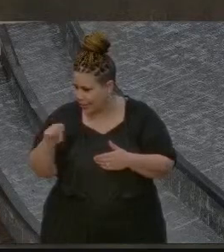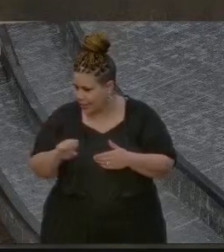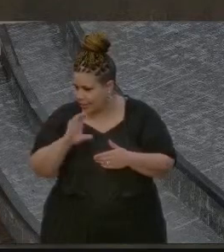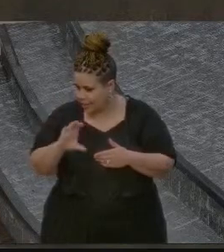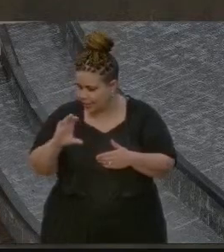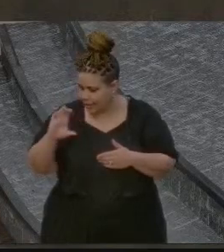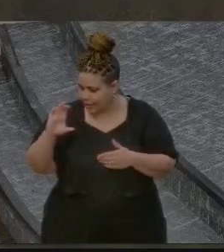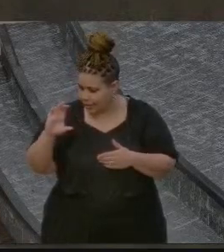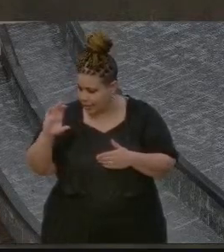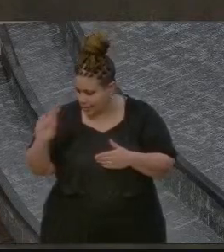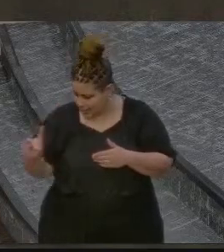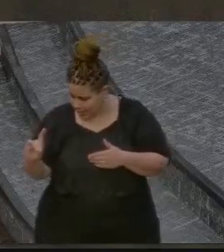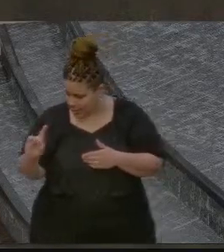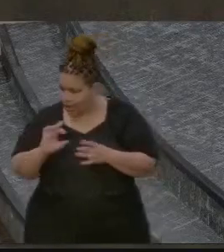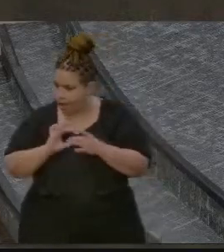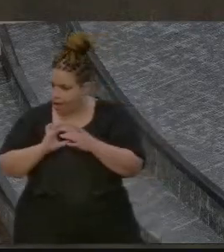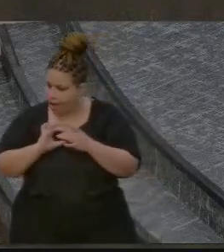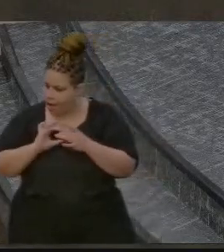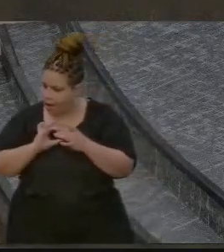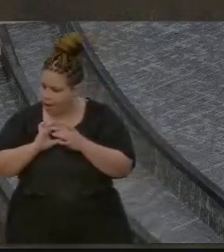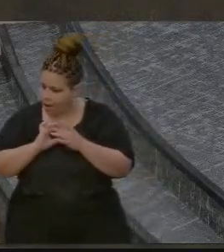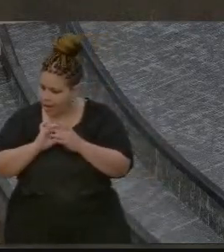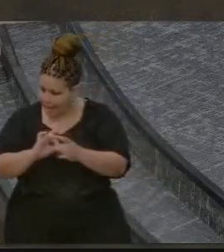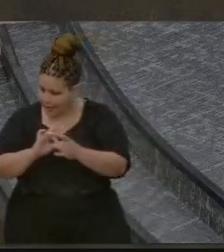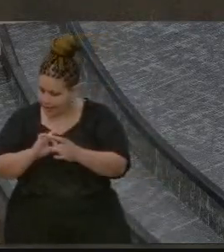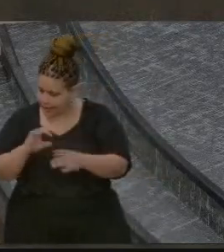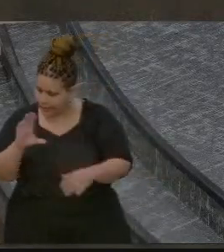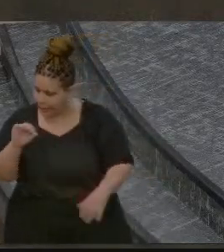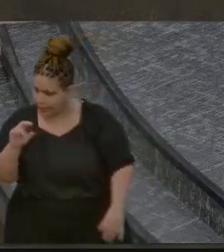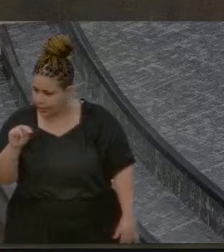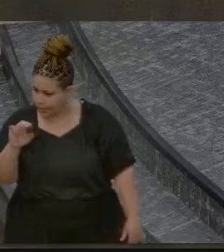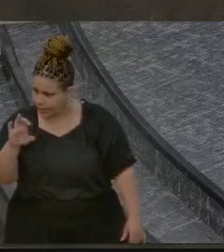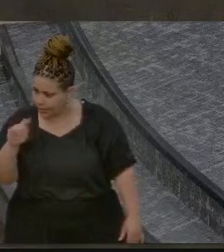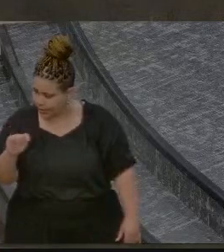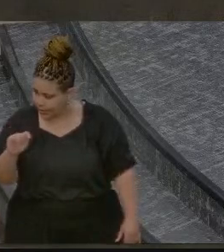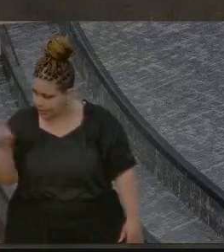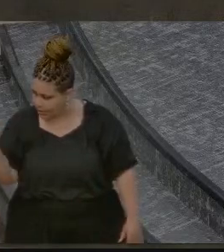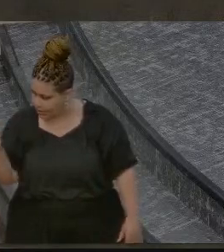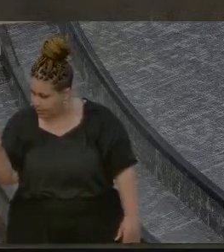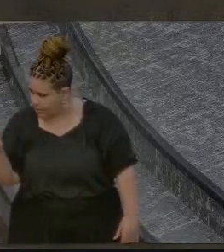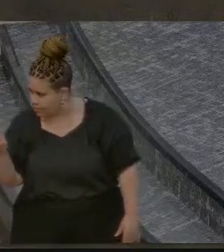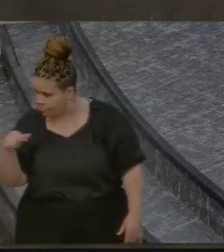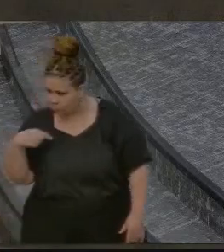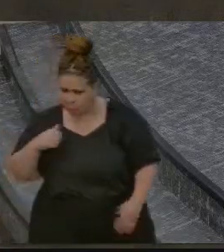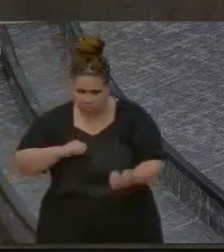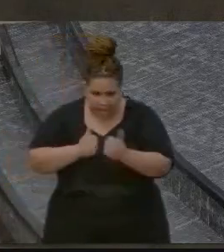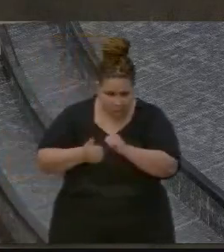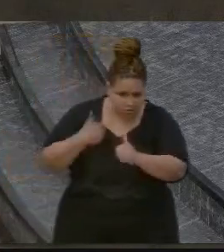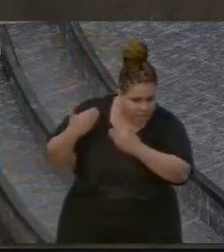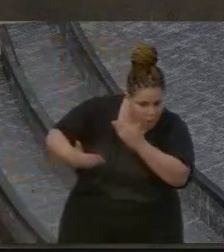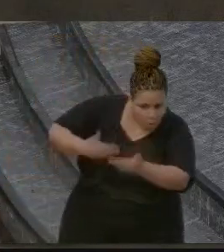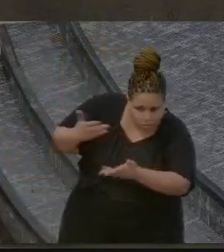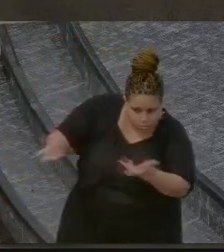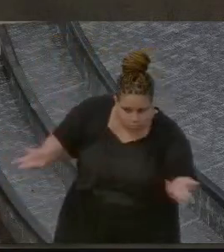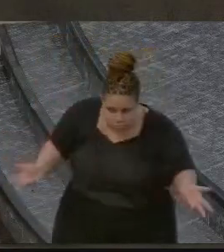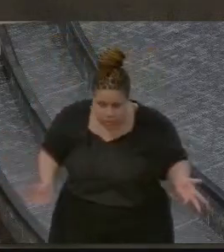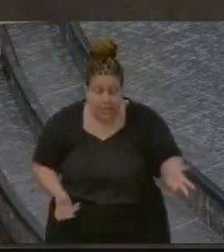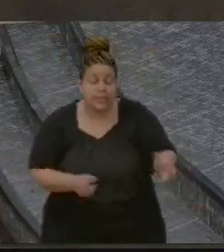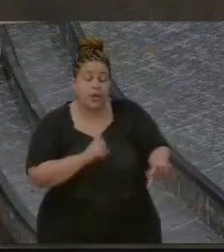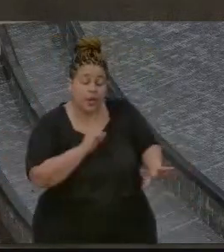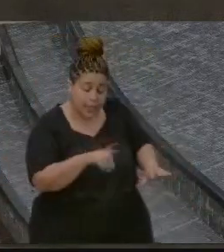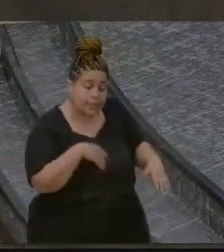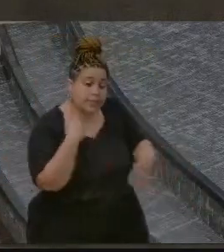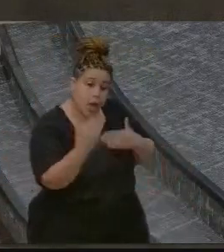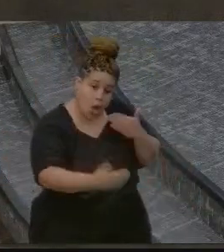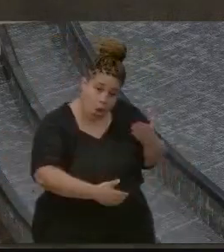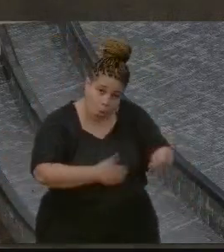Connect, where are we with that, and how's that going, if it's going? So it is going. We